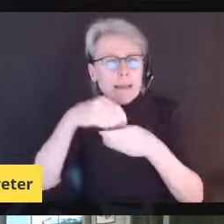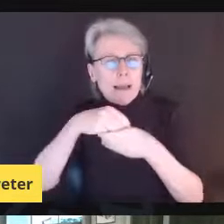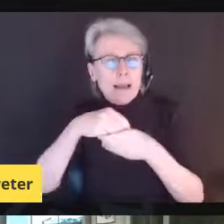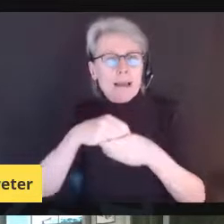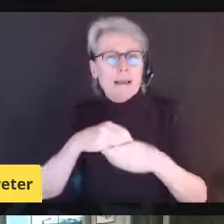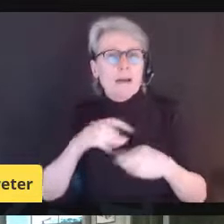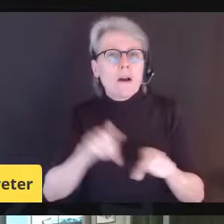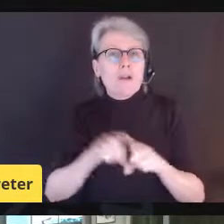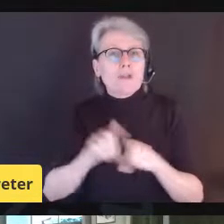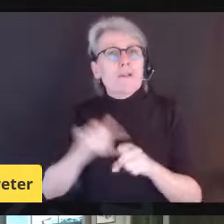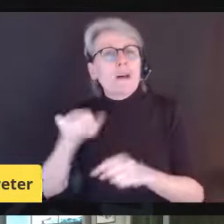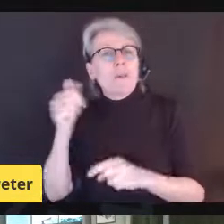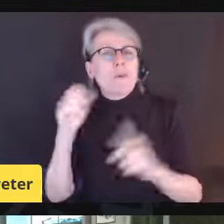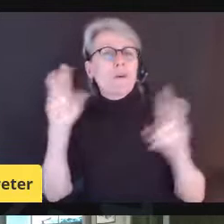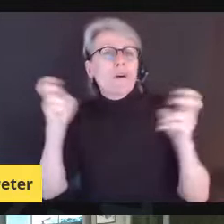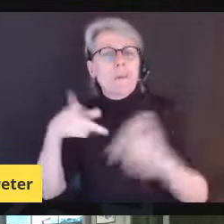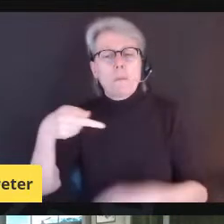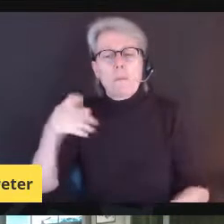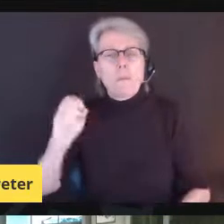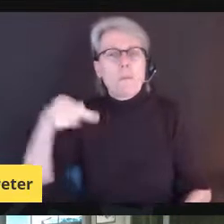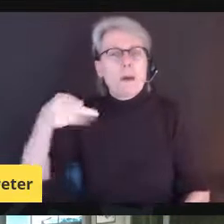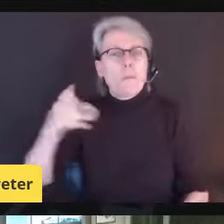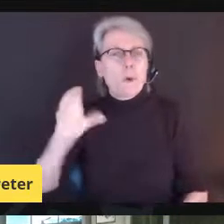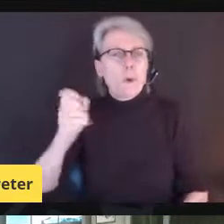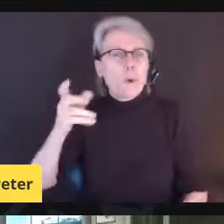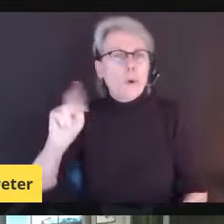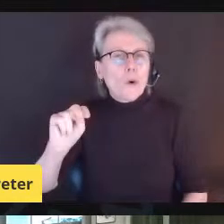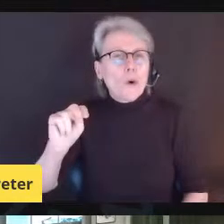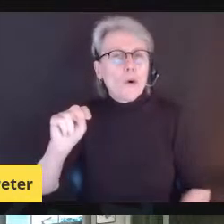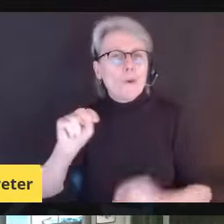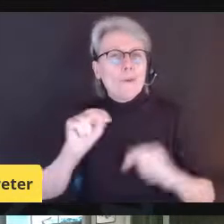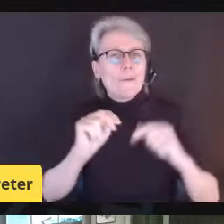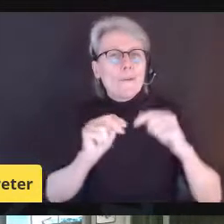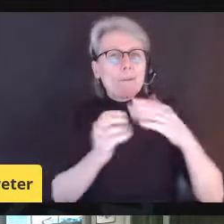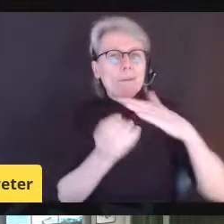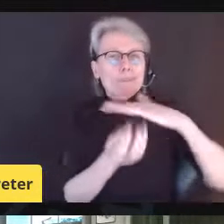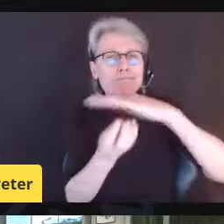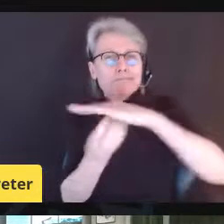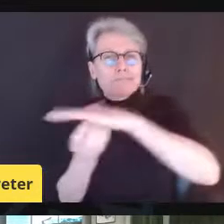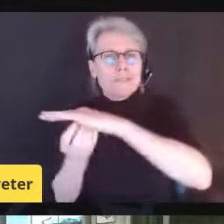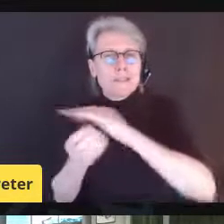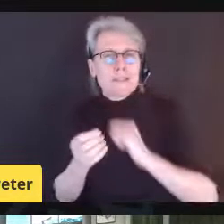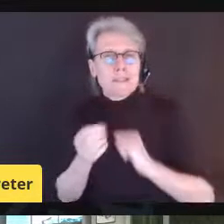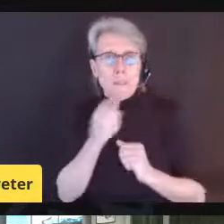popcorn speleothems. So clearly whoever was naming these was very hungry.